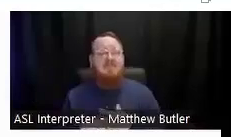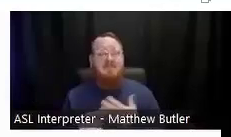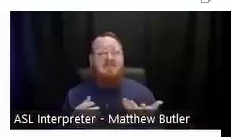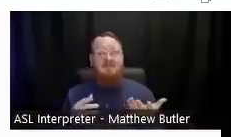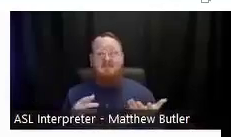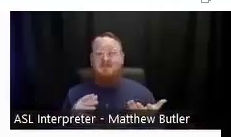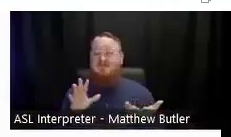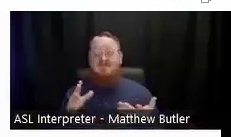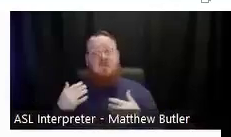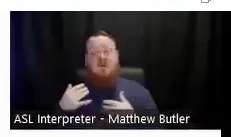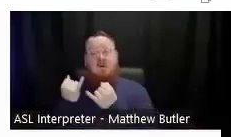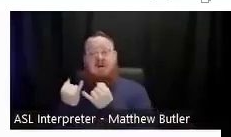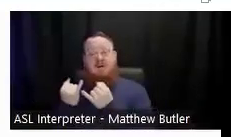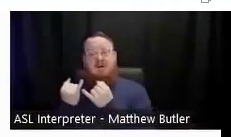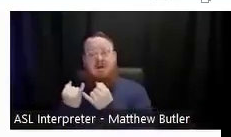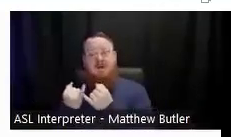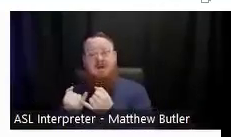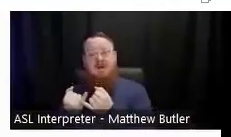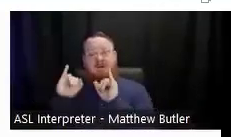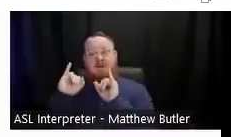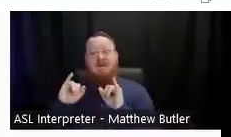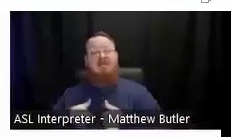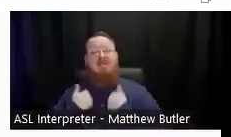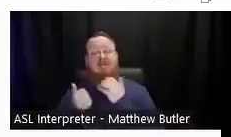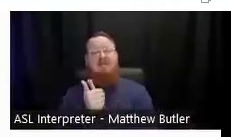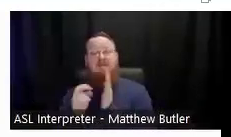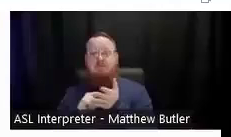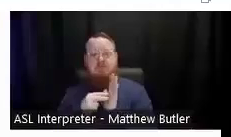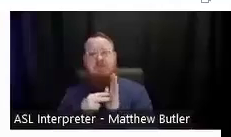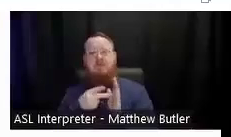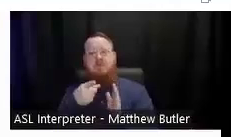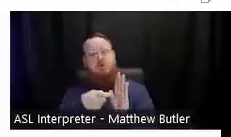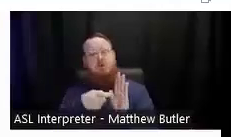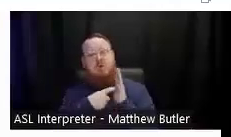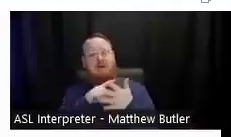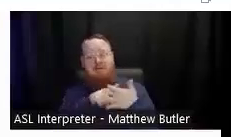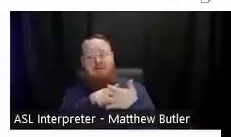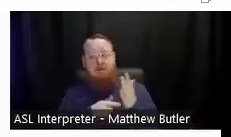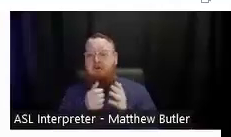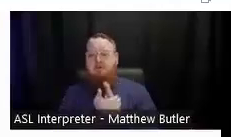are the skills you need to live independently. Seems logical, right?